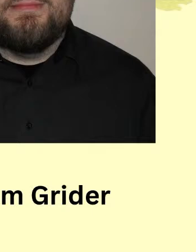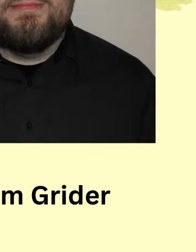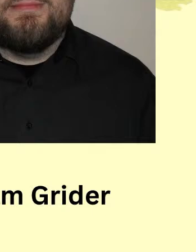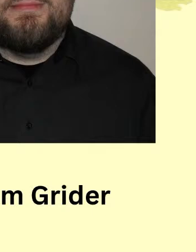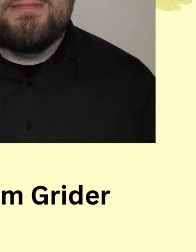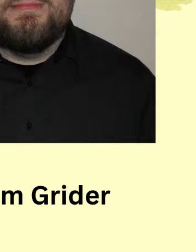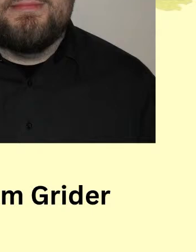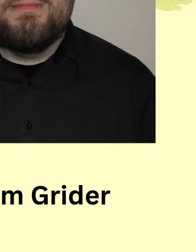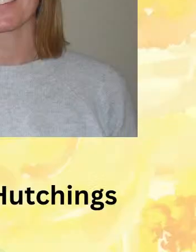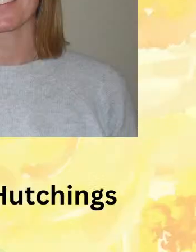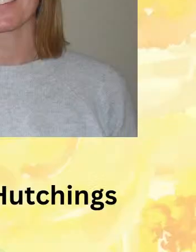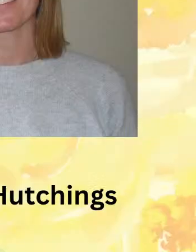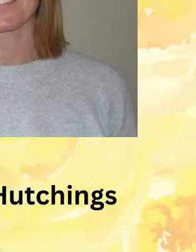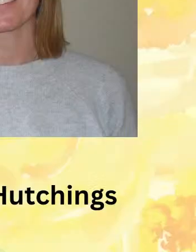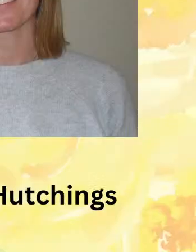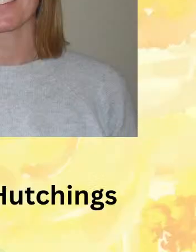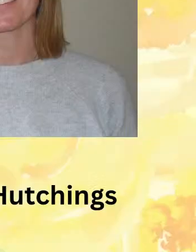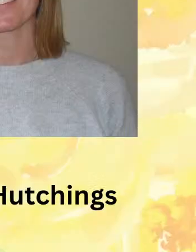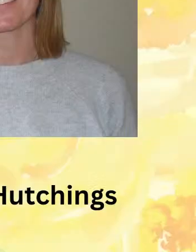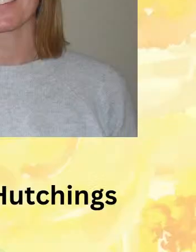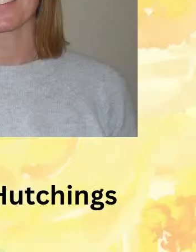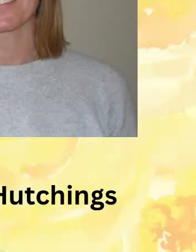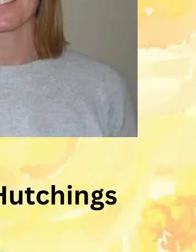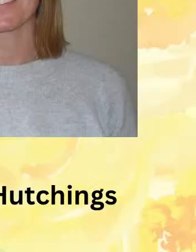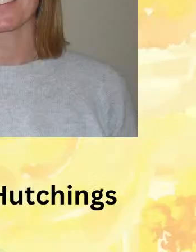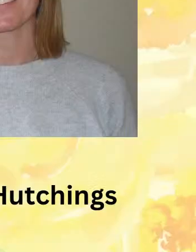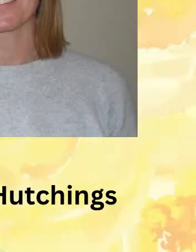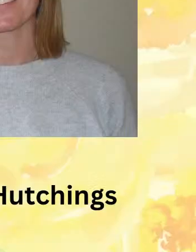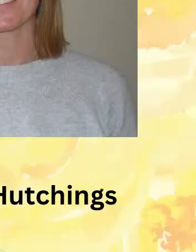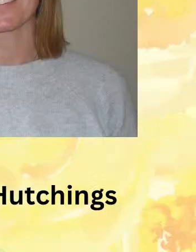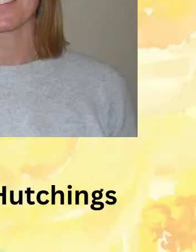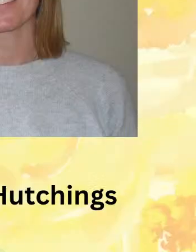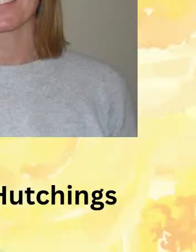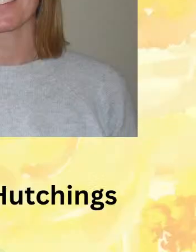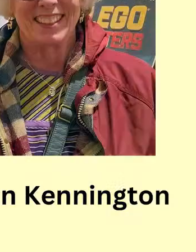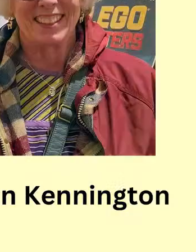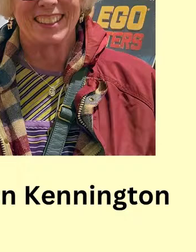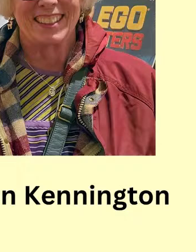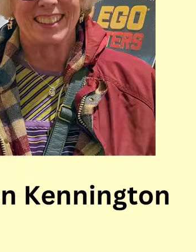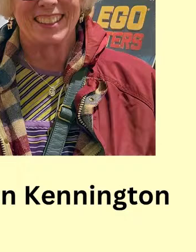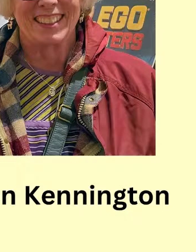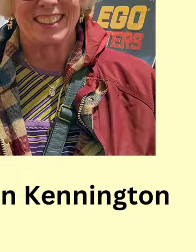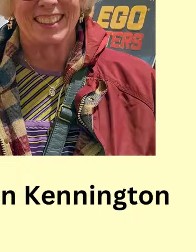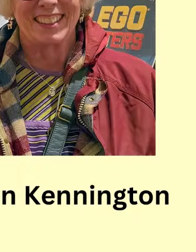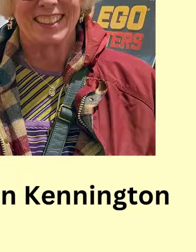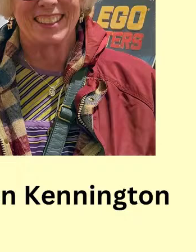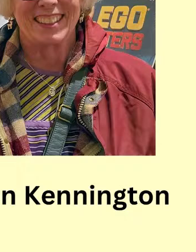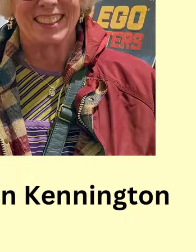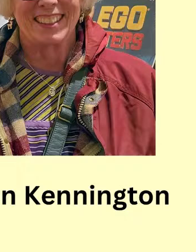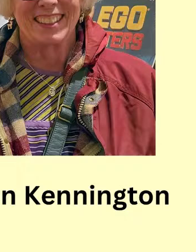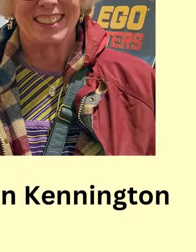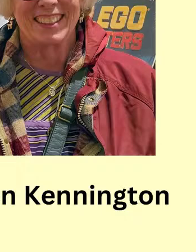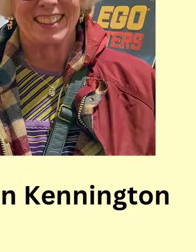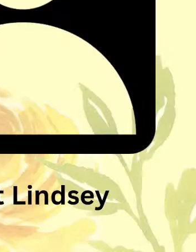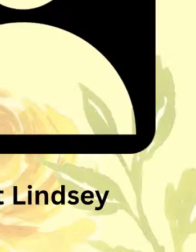welcome to go. Our children and youth are welcome to go to their classes as well. Thank you. Come on down. Here we go.